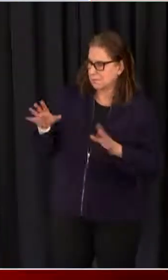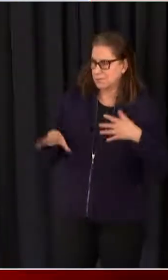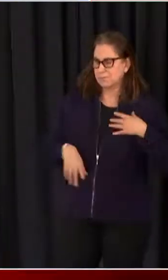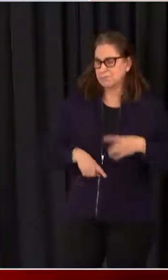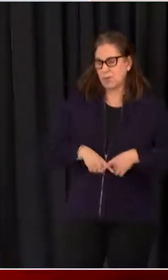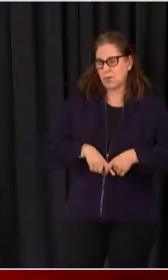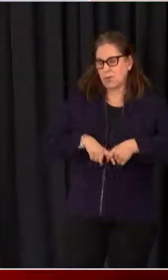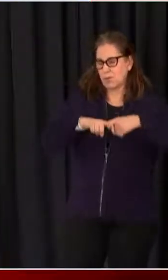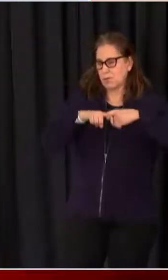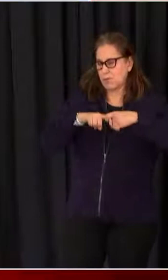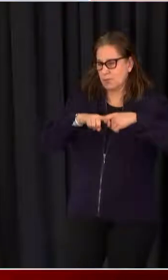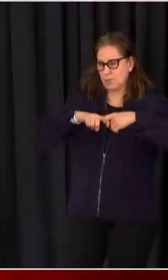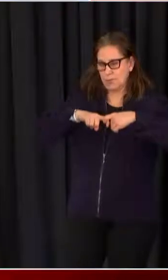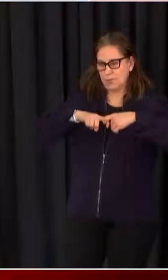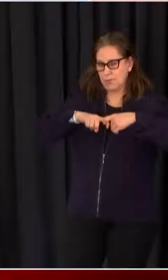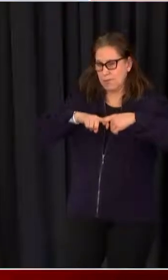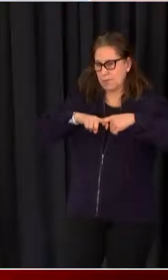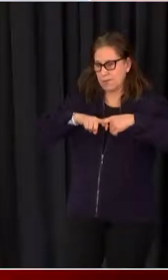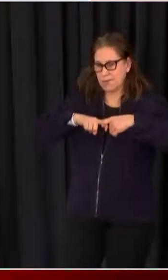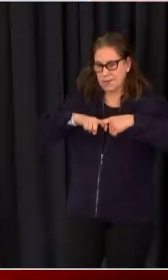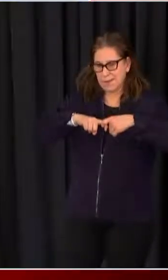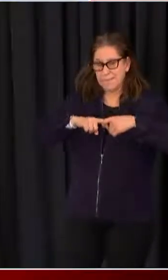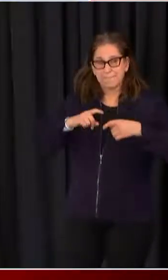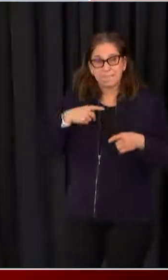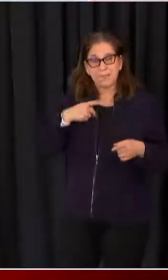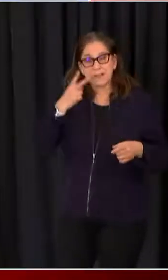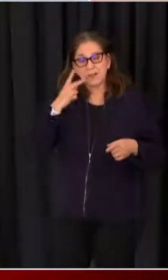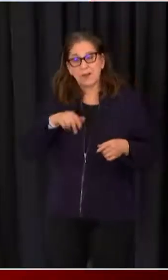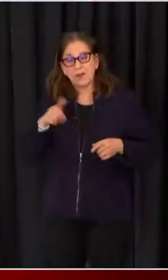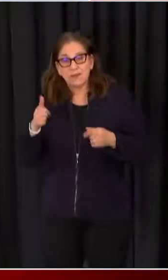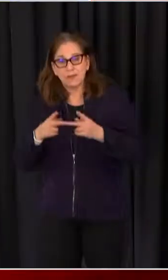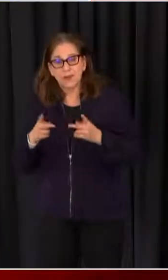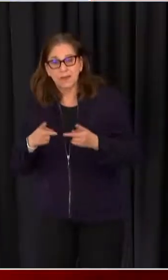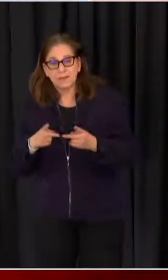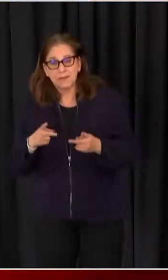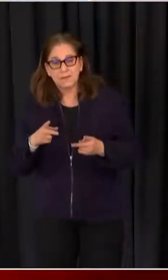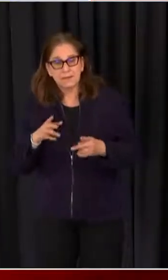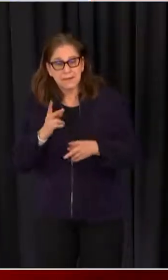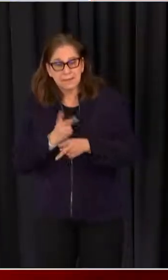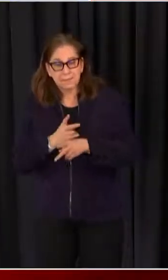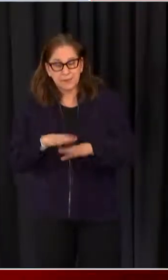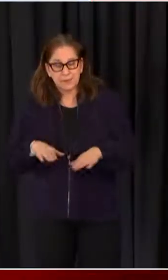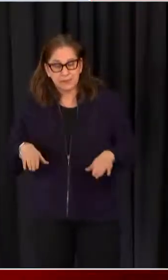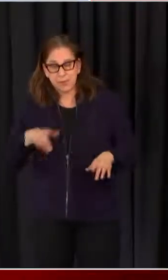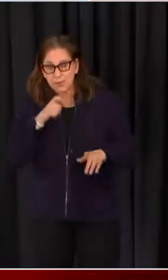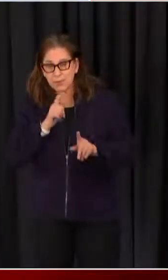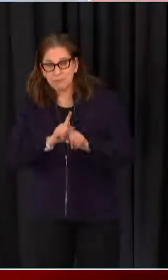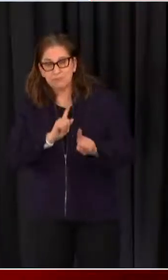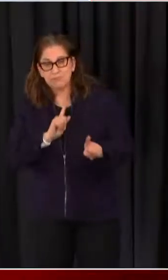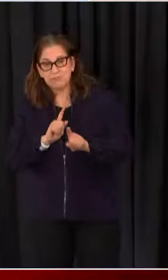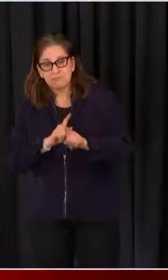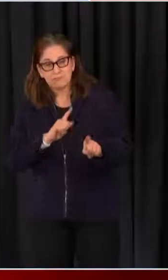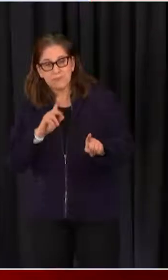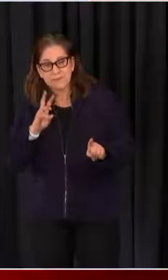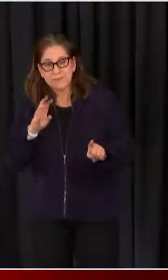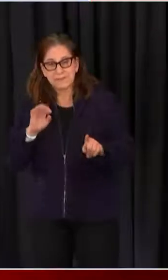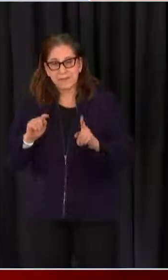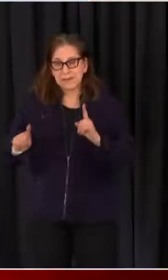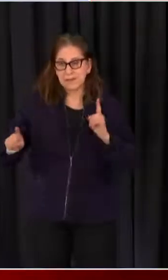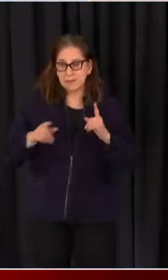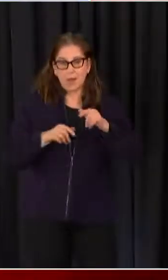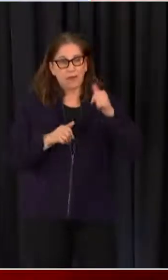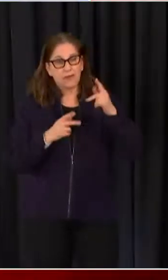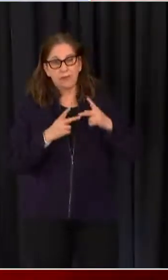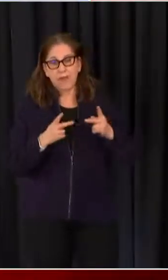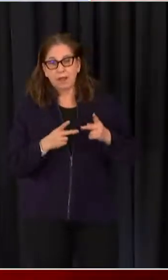make. And you've also seen that when places keep children 6 feet apart, where there is a limitation of